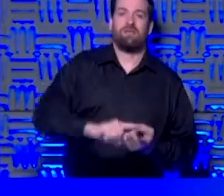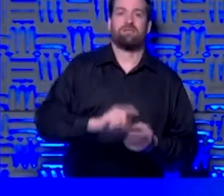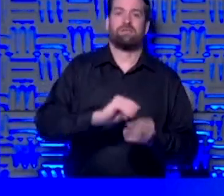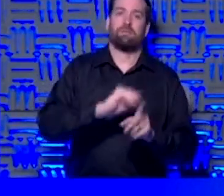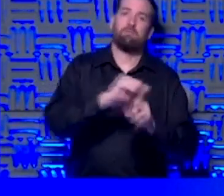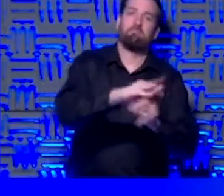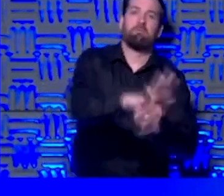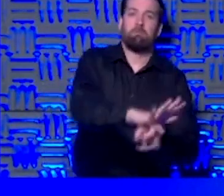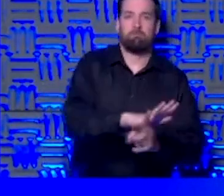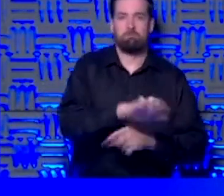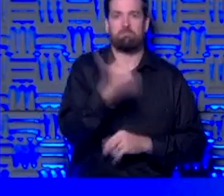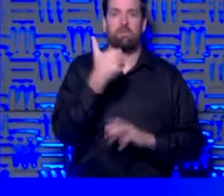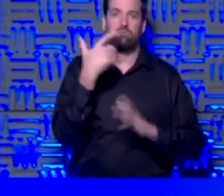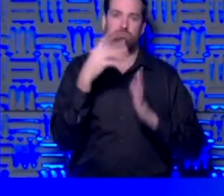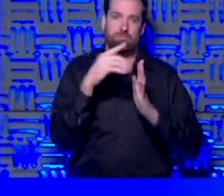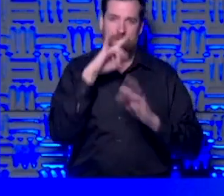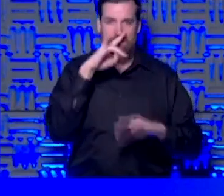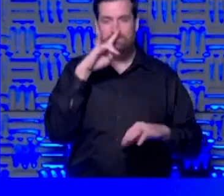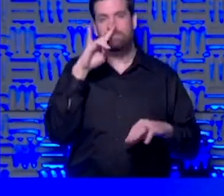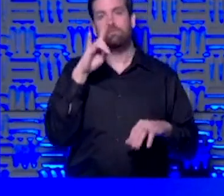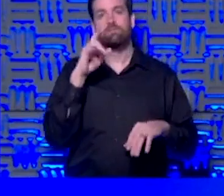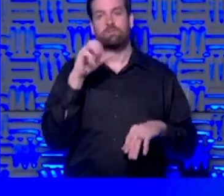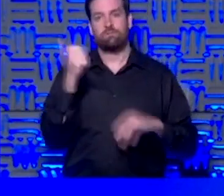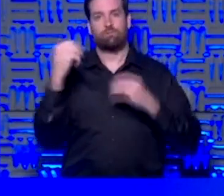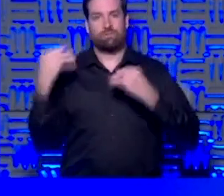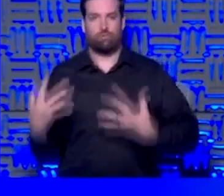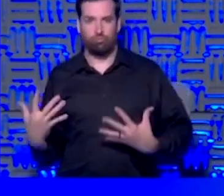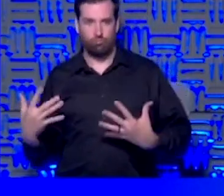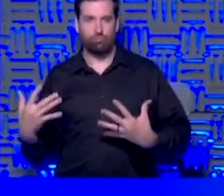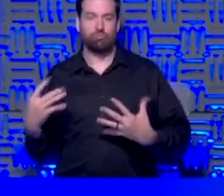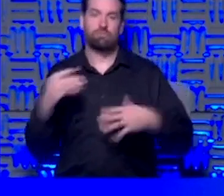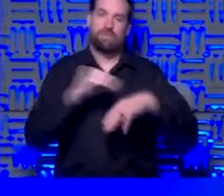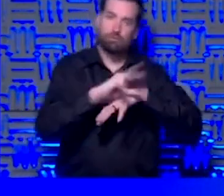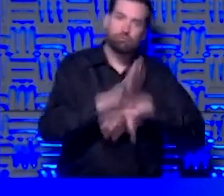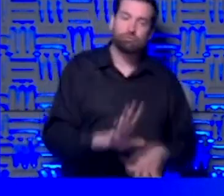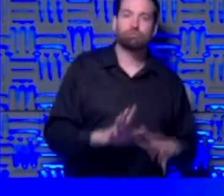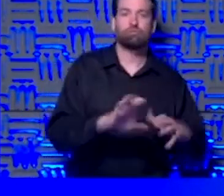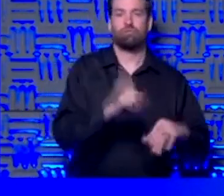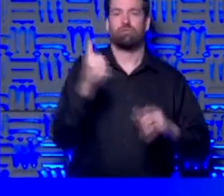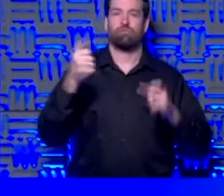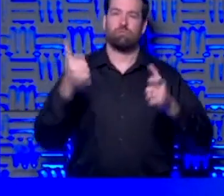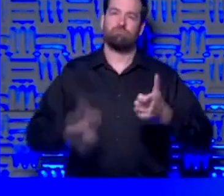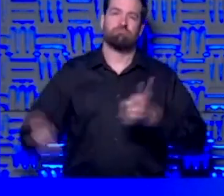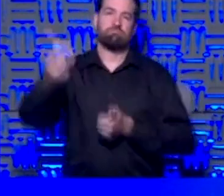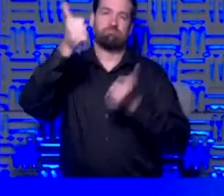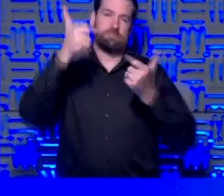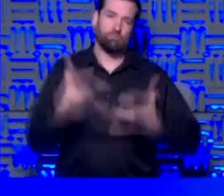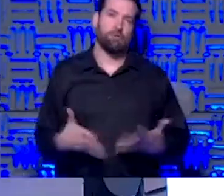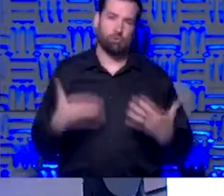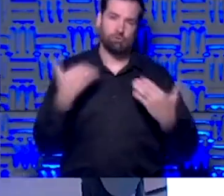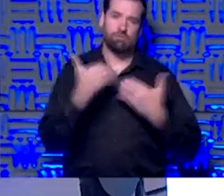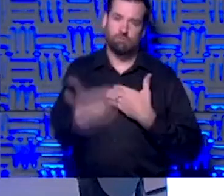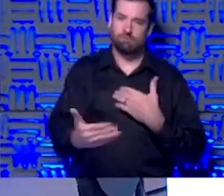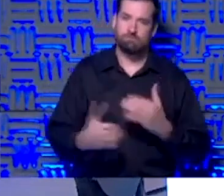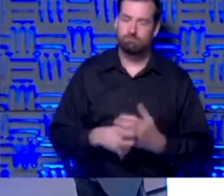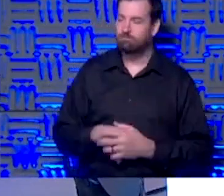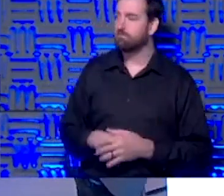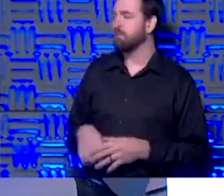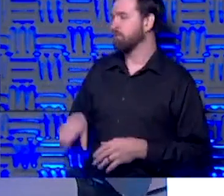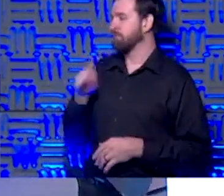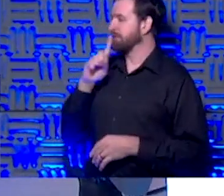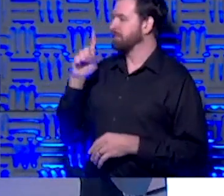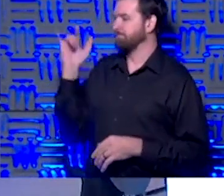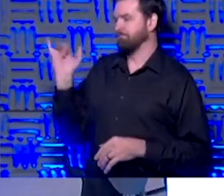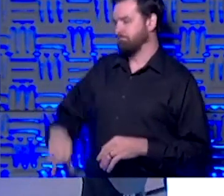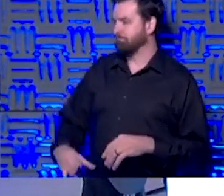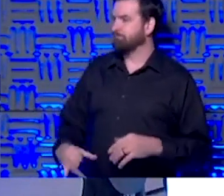exposure of other children and other teachers, counselors, other administrators as well, doing that moving forward. Yeah, it really is all about that. And we